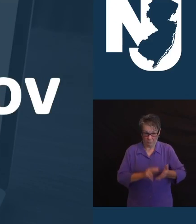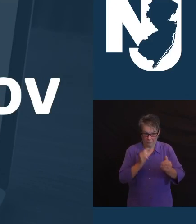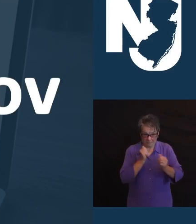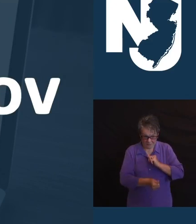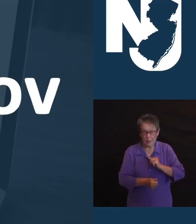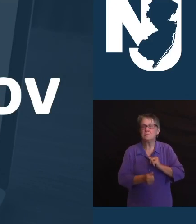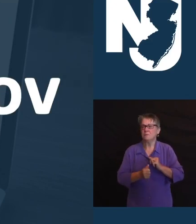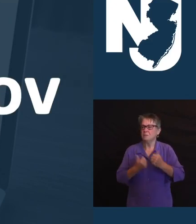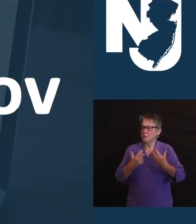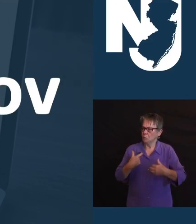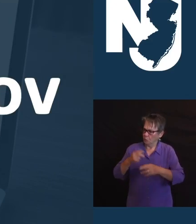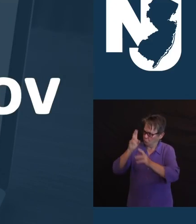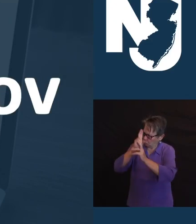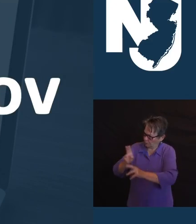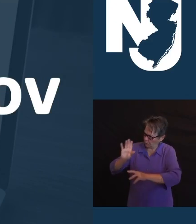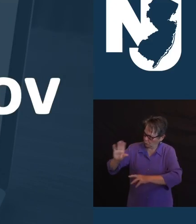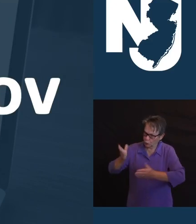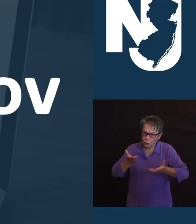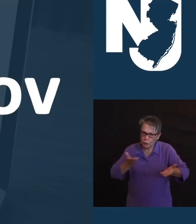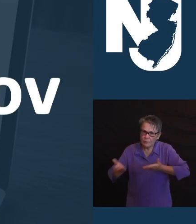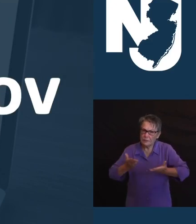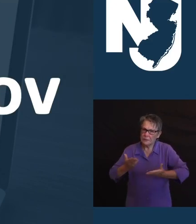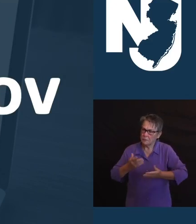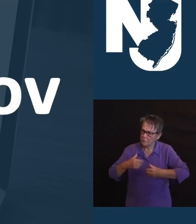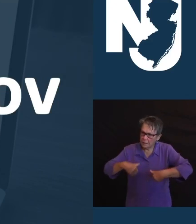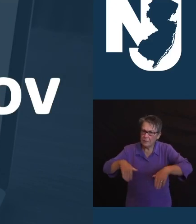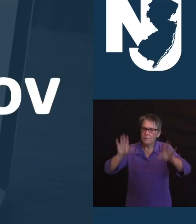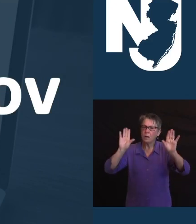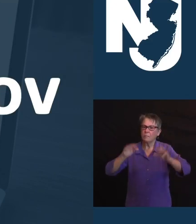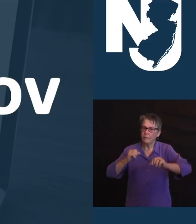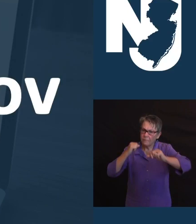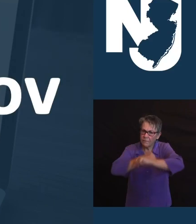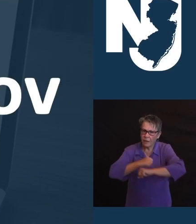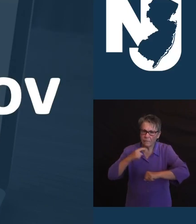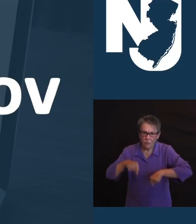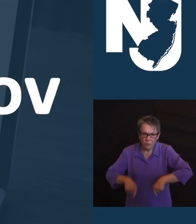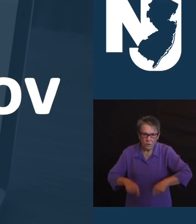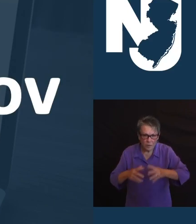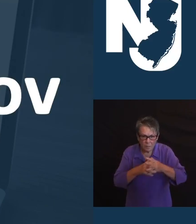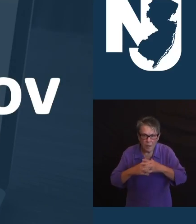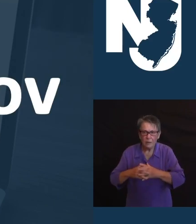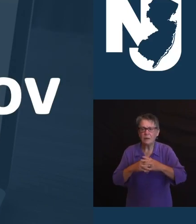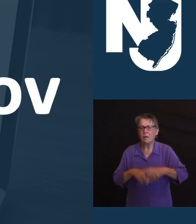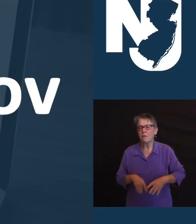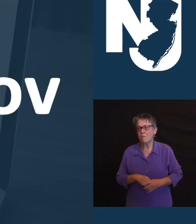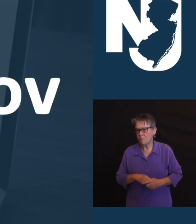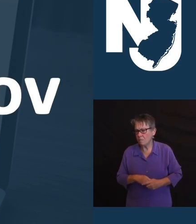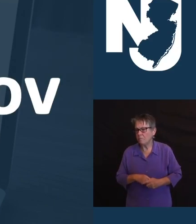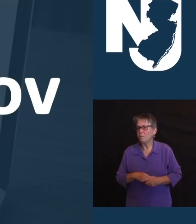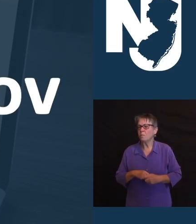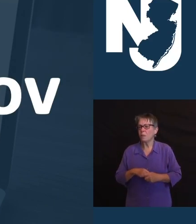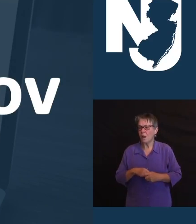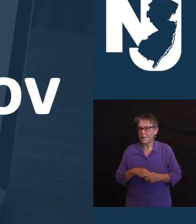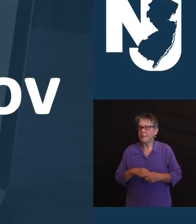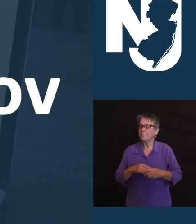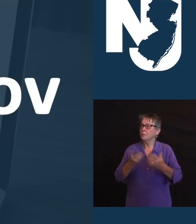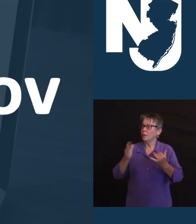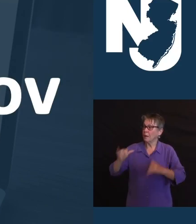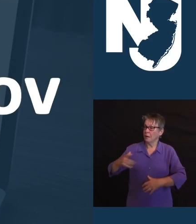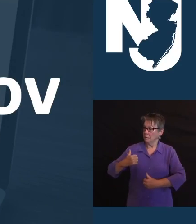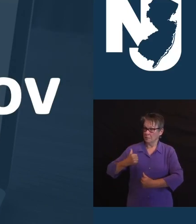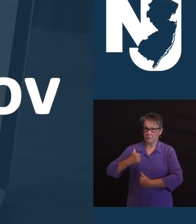training opportunities, in health care and housing, or any of the services they and their families need. So to every